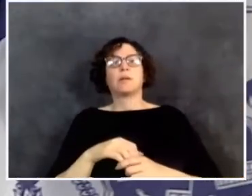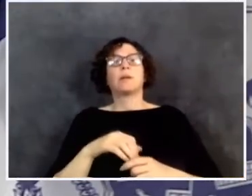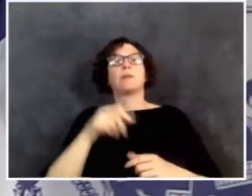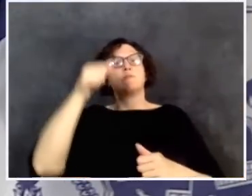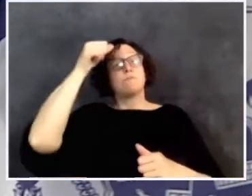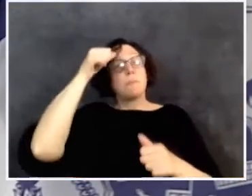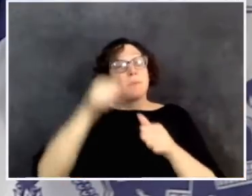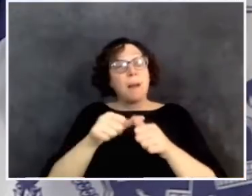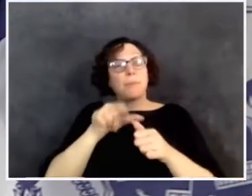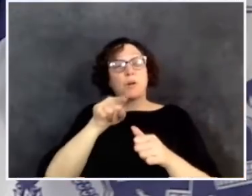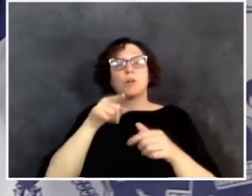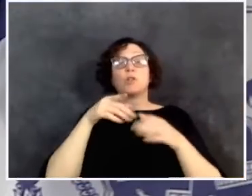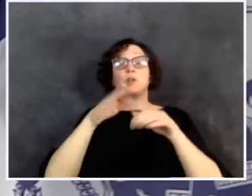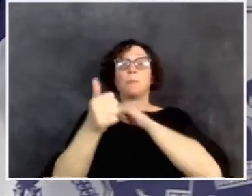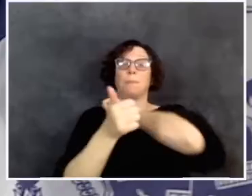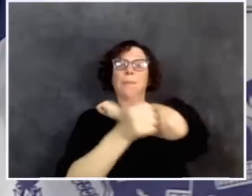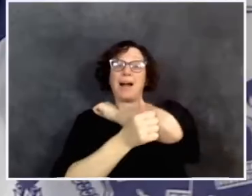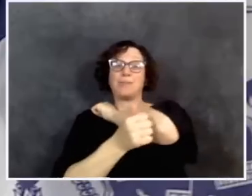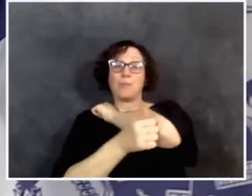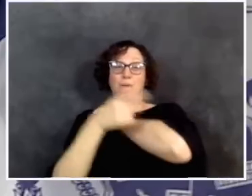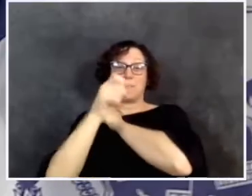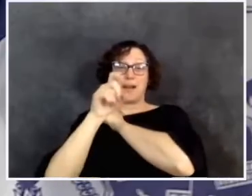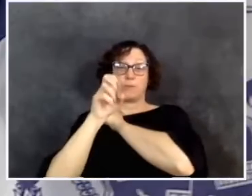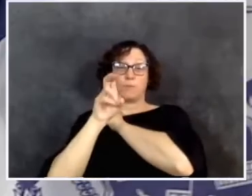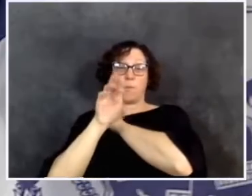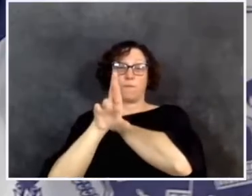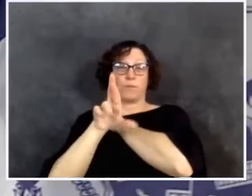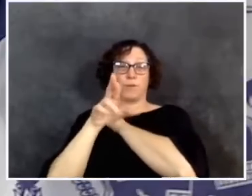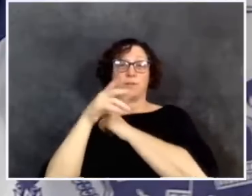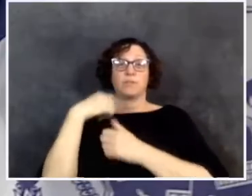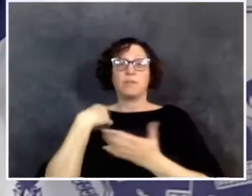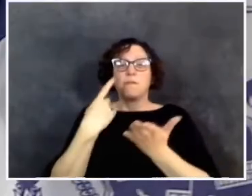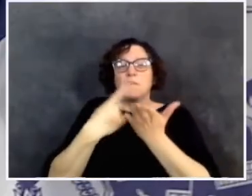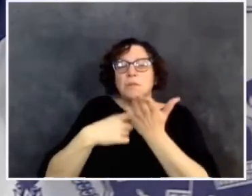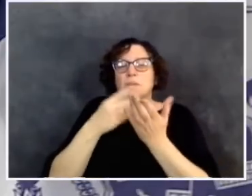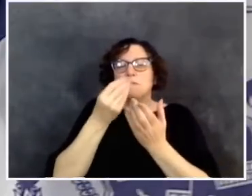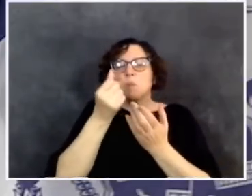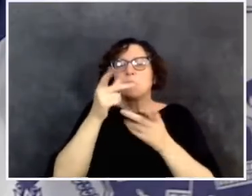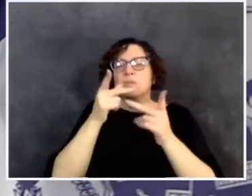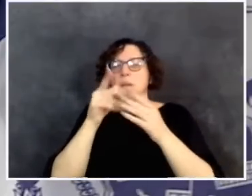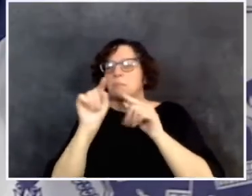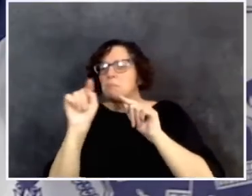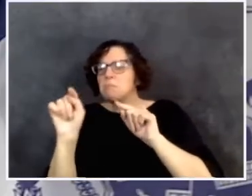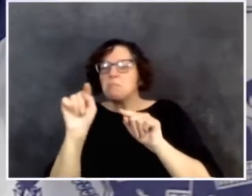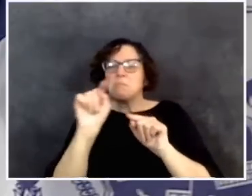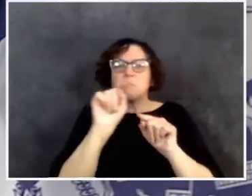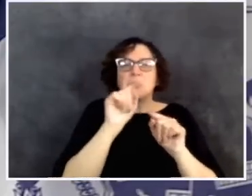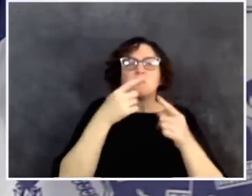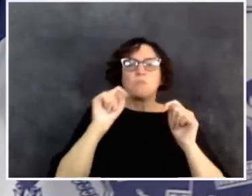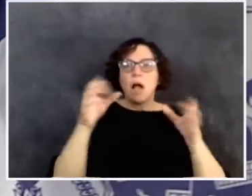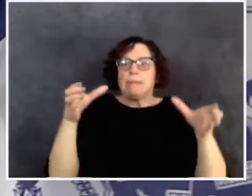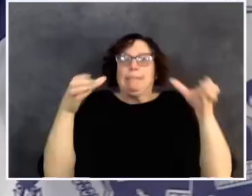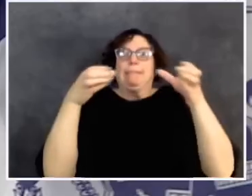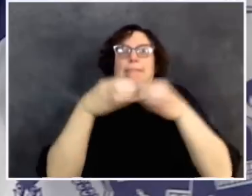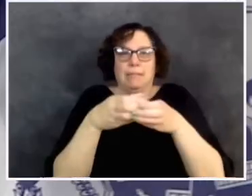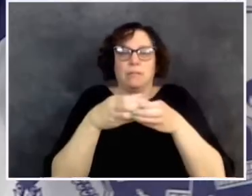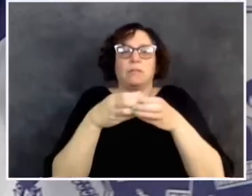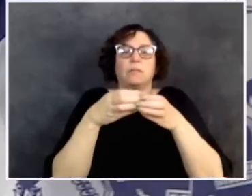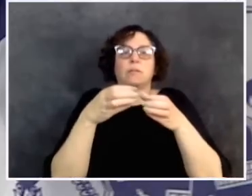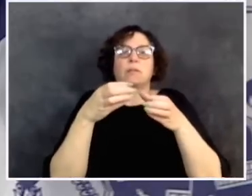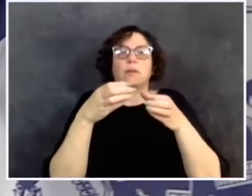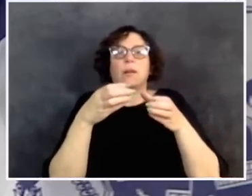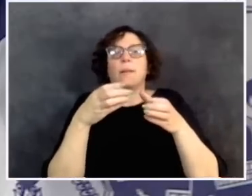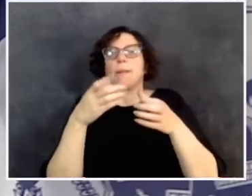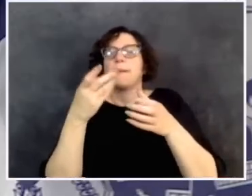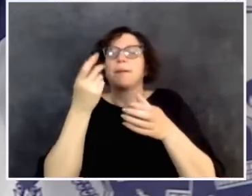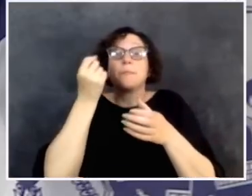number of individuals who were still trying to gather in the Jewish community. There was also some that were trying to gather in Christian communities.